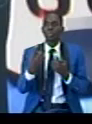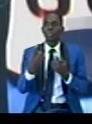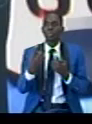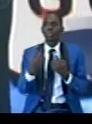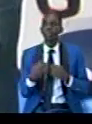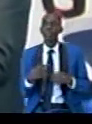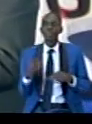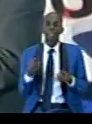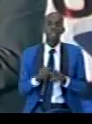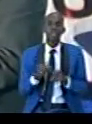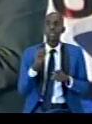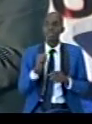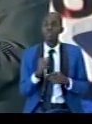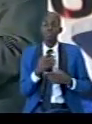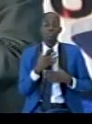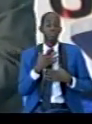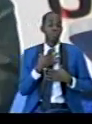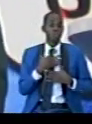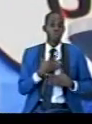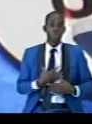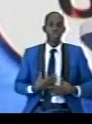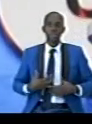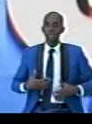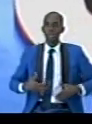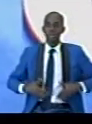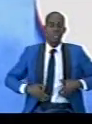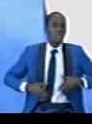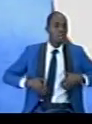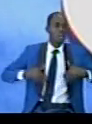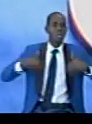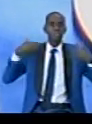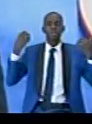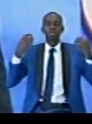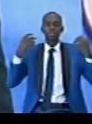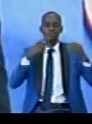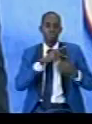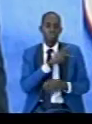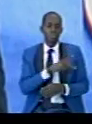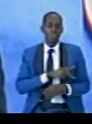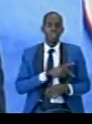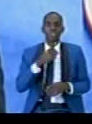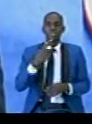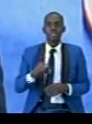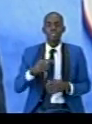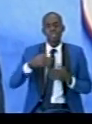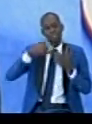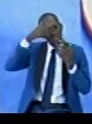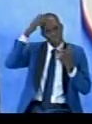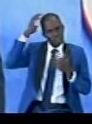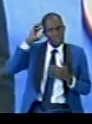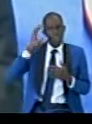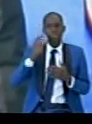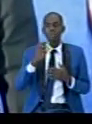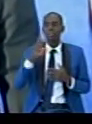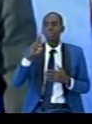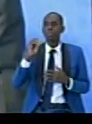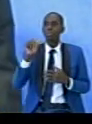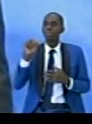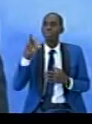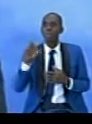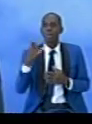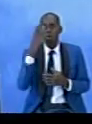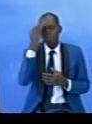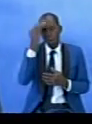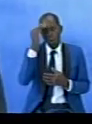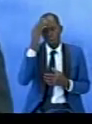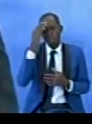a roaring personality. Why does the lion roar? The lion roars because he wants,